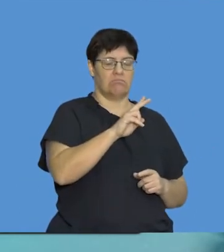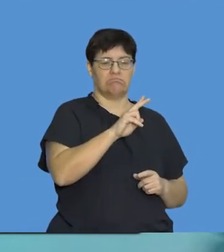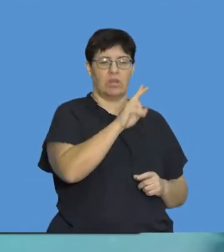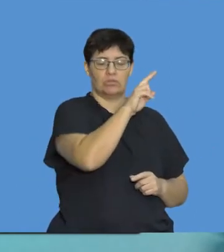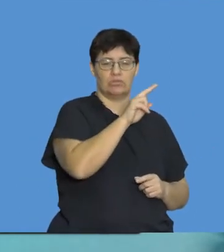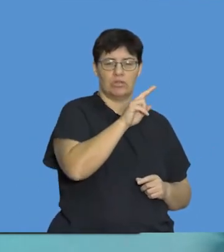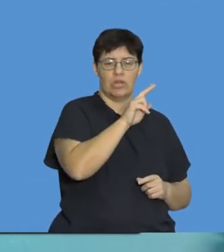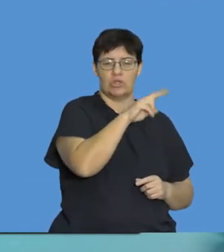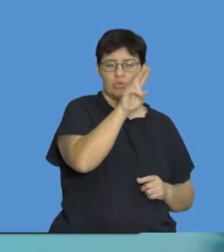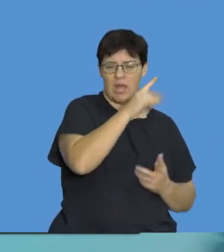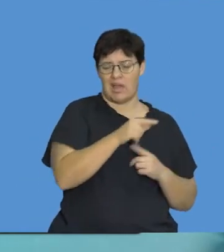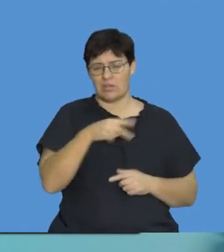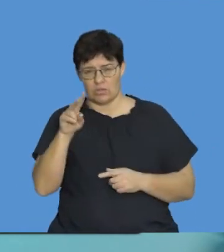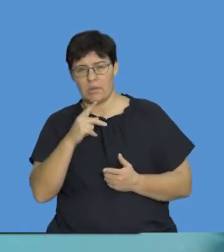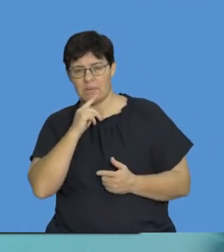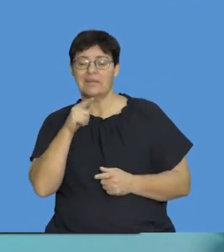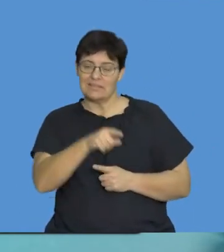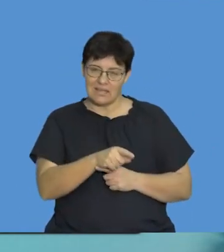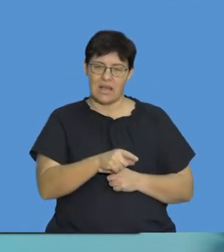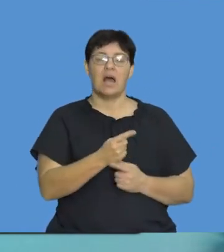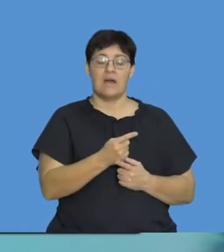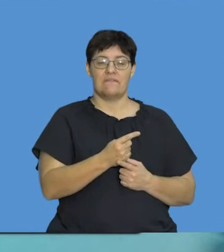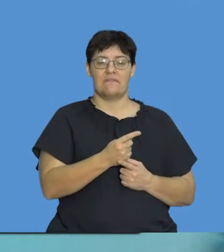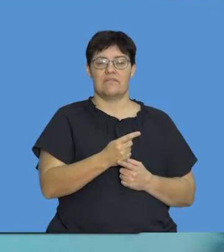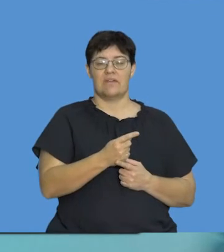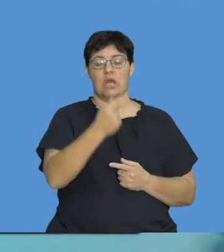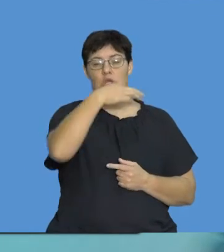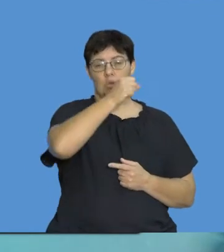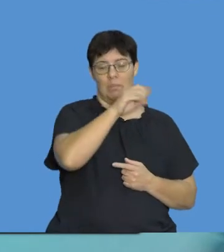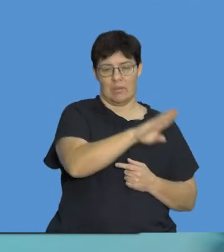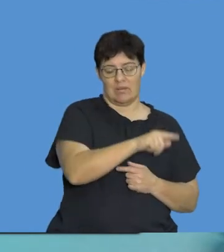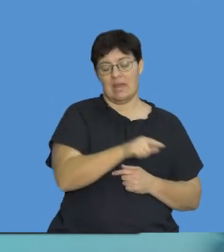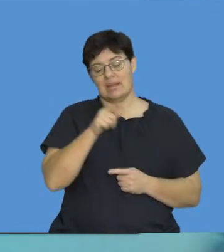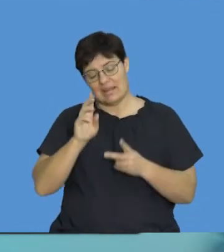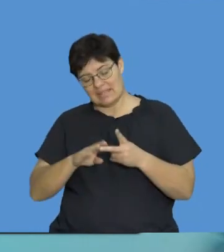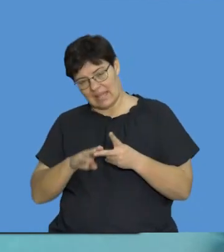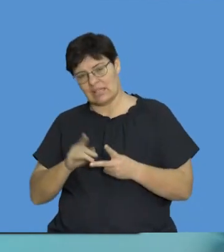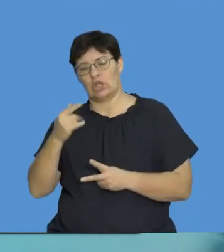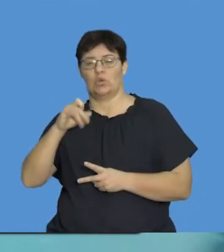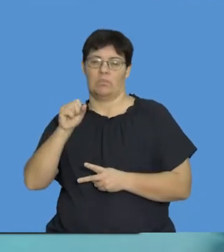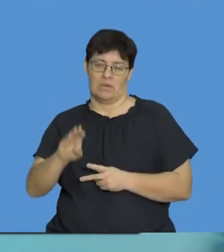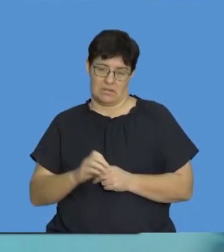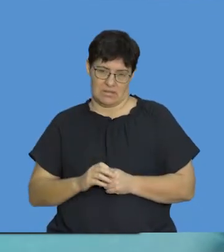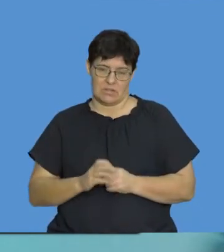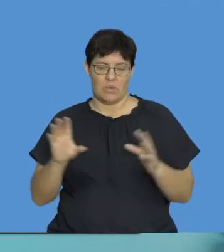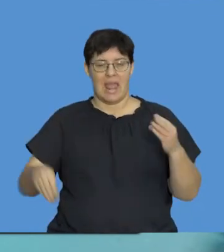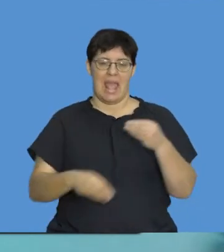be then a sum of two cubes because the first term is a cube and the second term is a cube and they are being added together. But at a